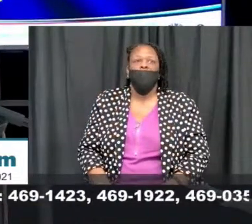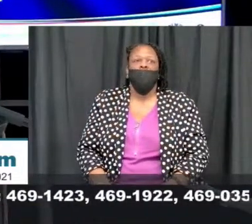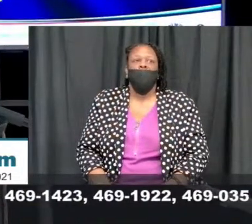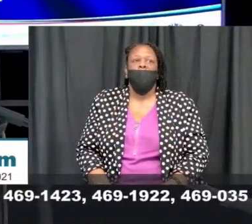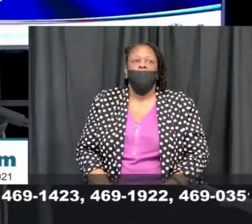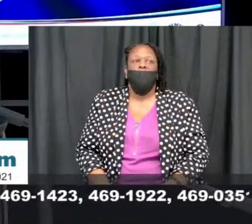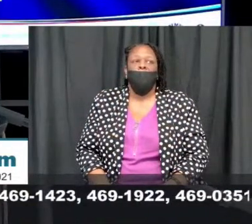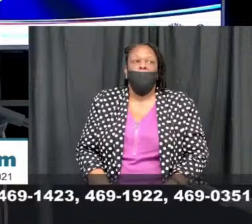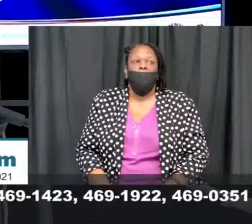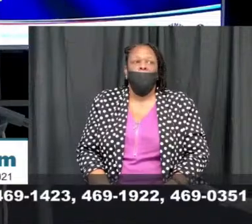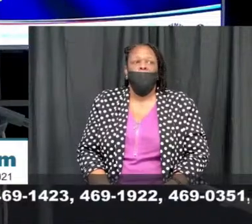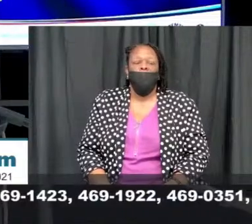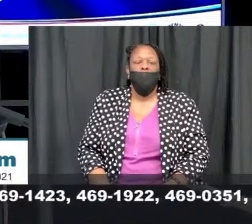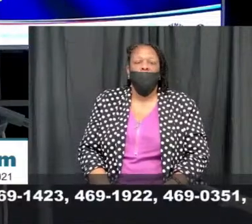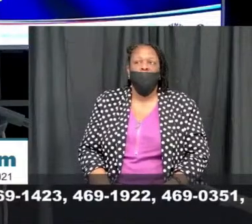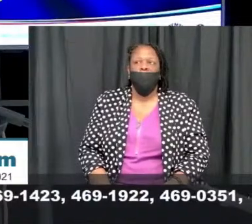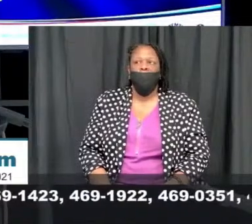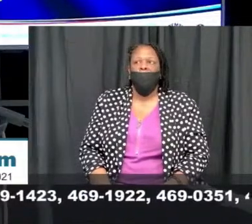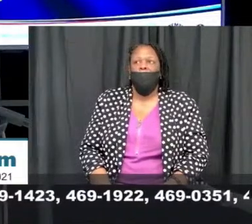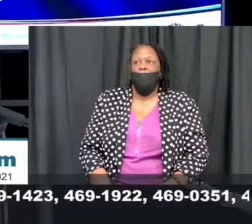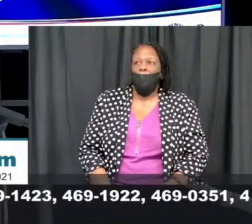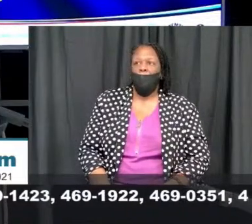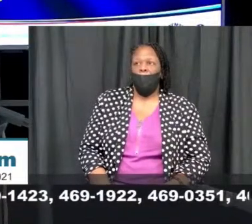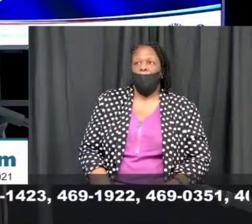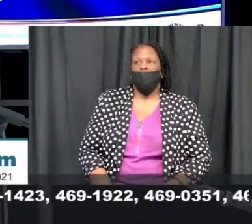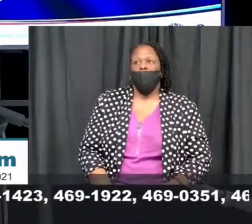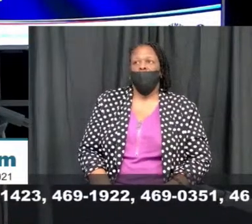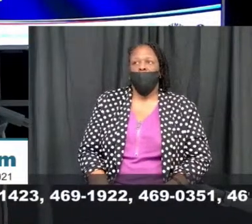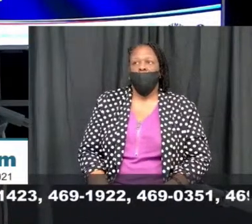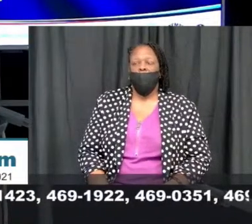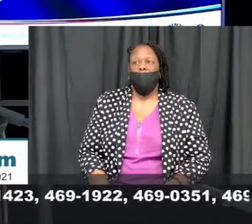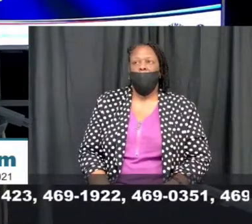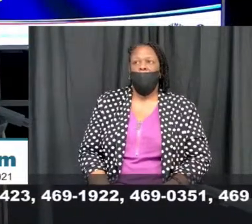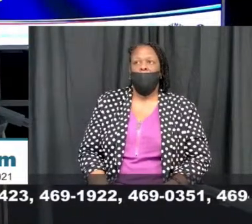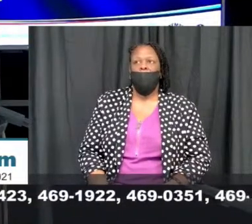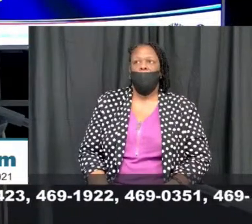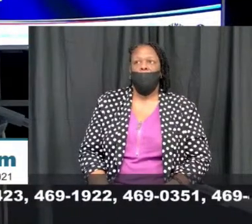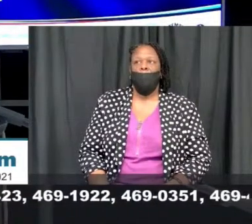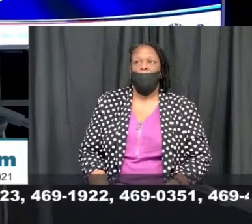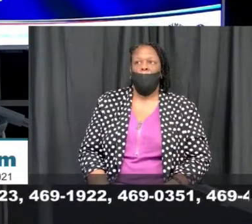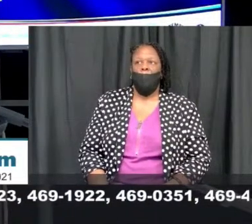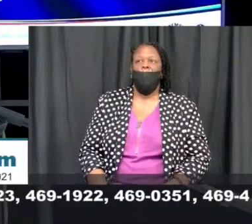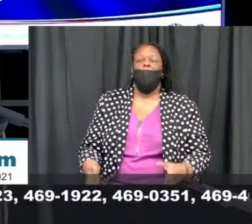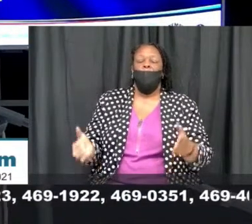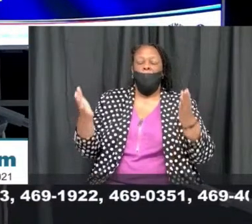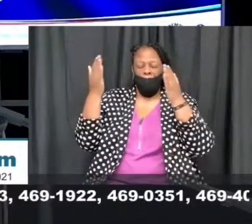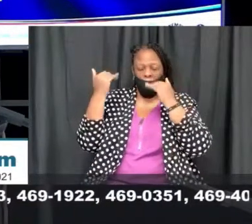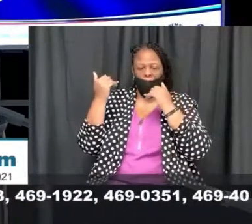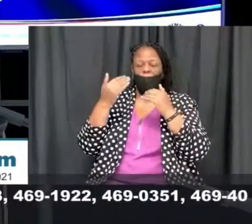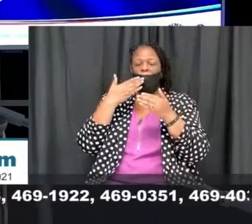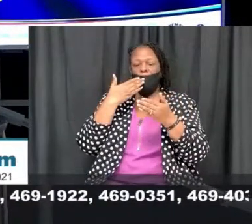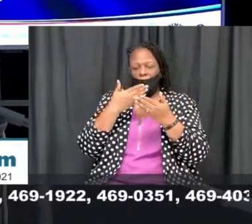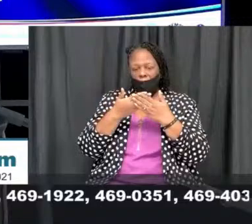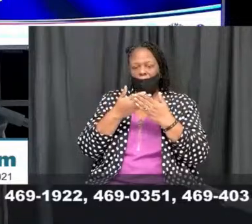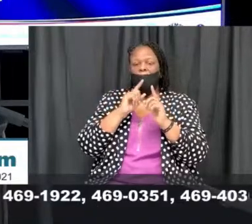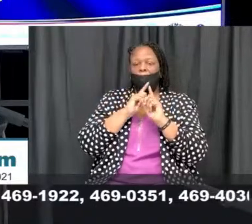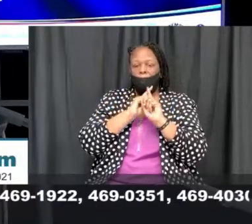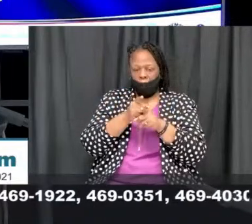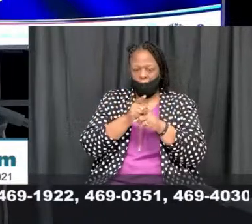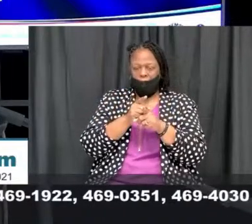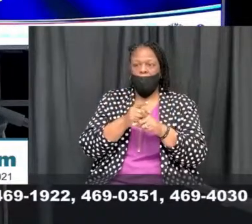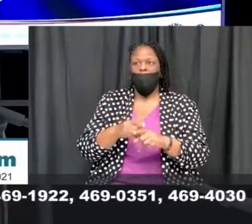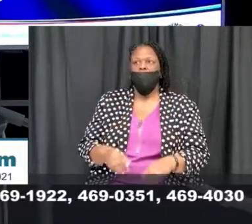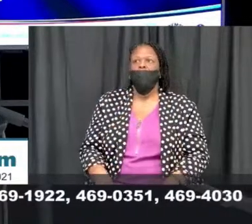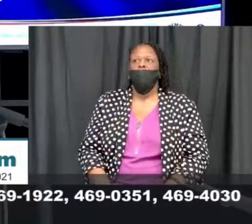the questions today. Thank you for your questions, and I hope that you are satisfied with your responses. Now,